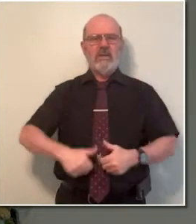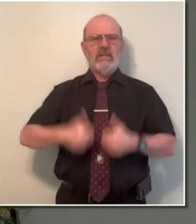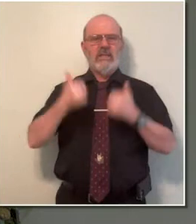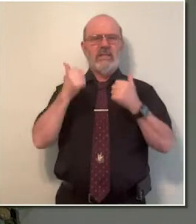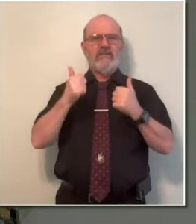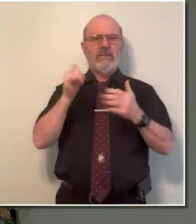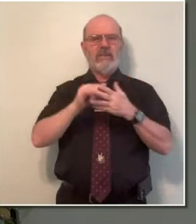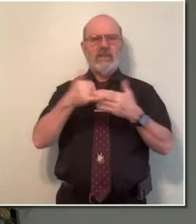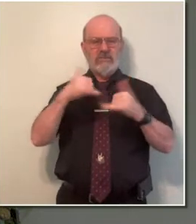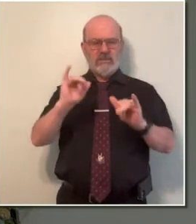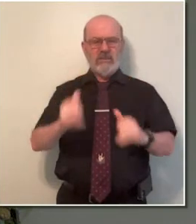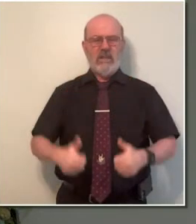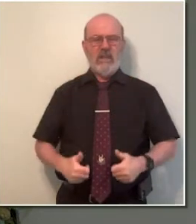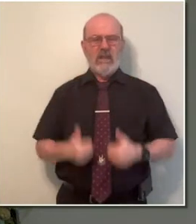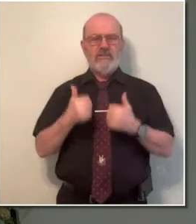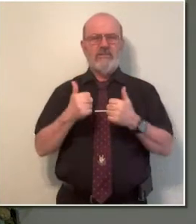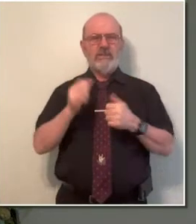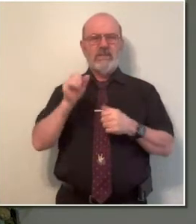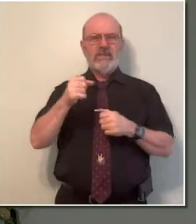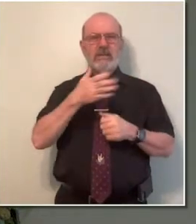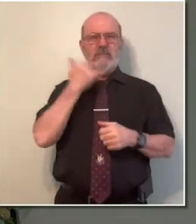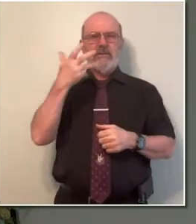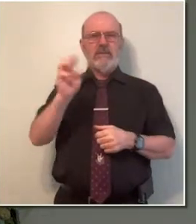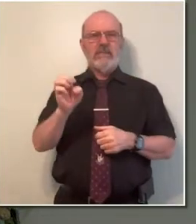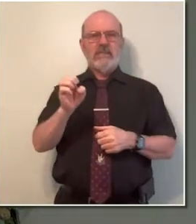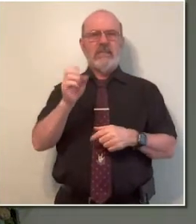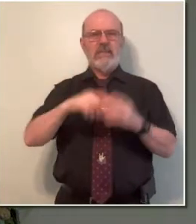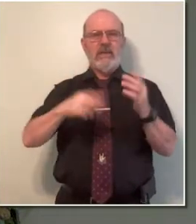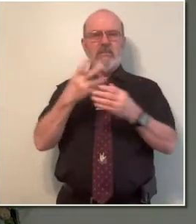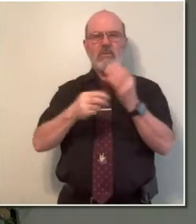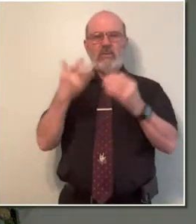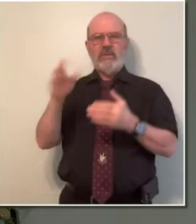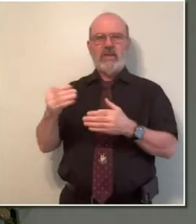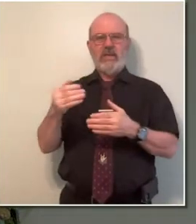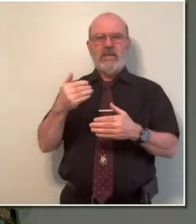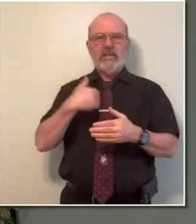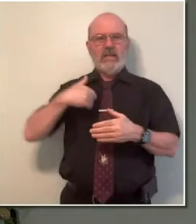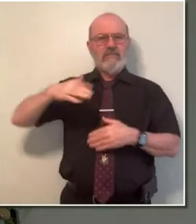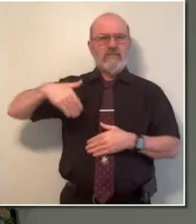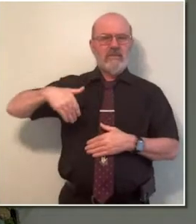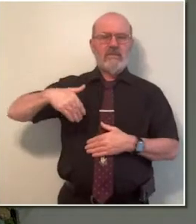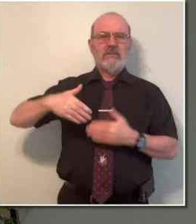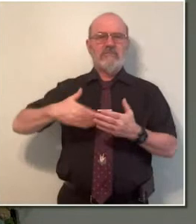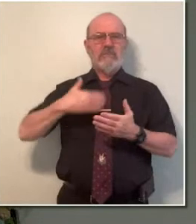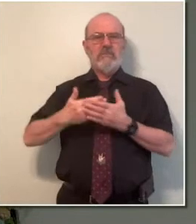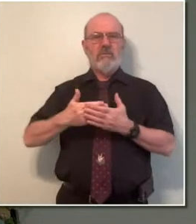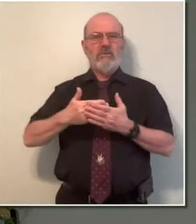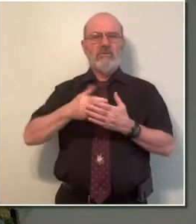yet alive. Yea, better is he than both they, which hath not yet been, who hath not